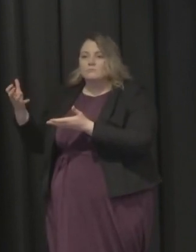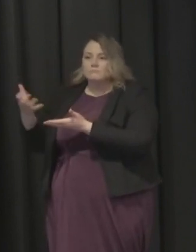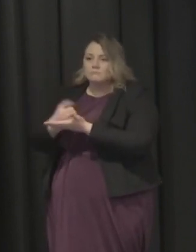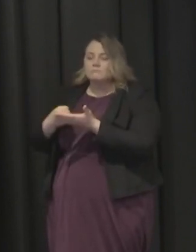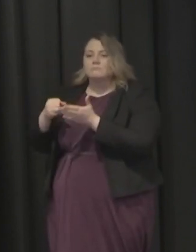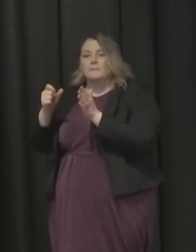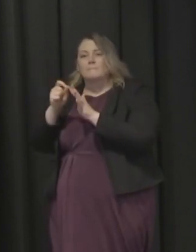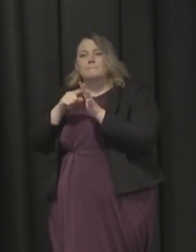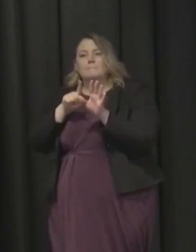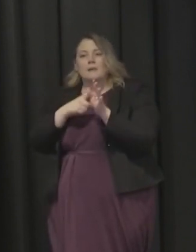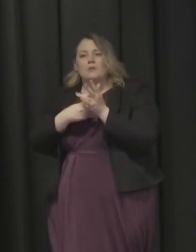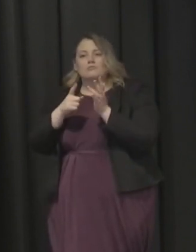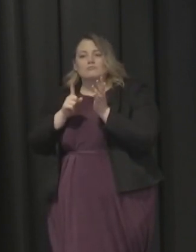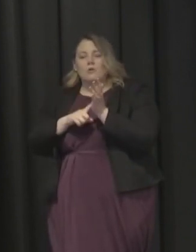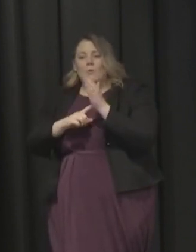to